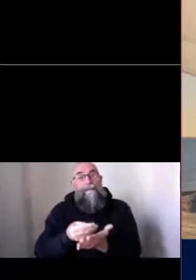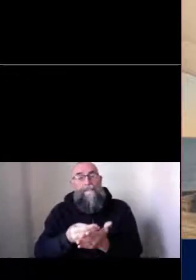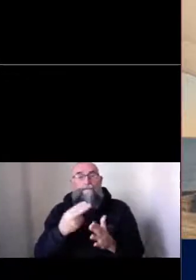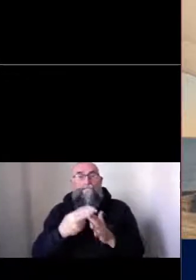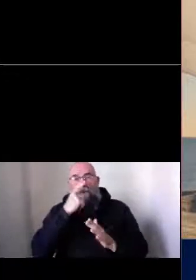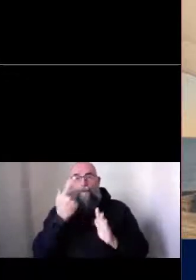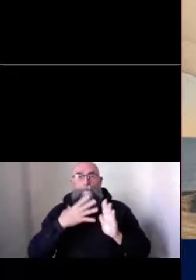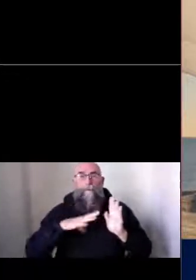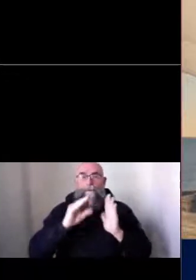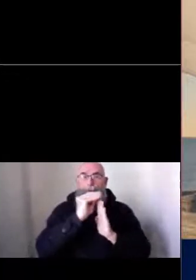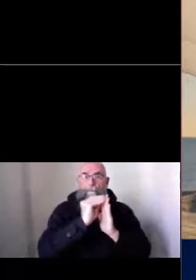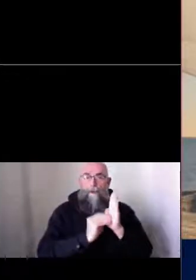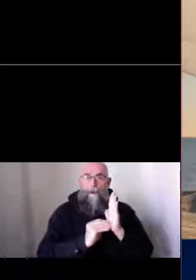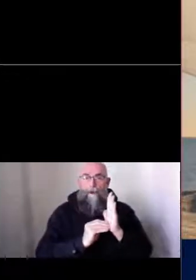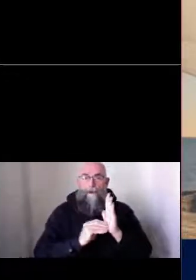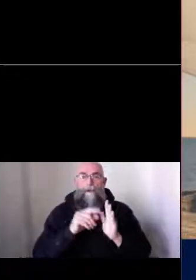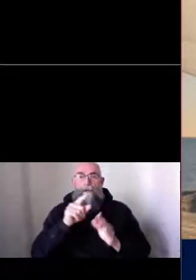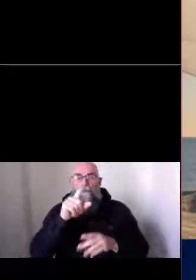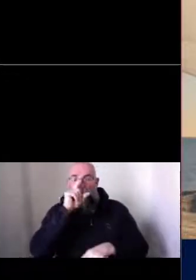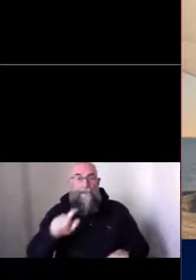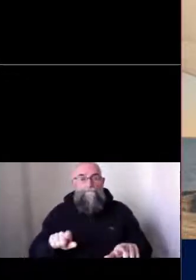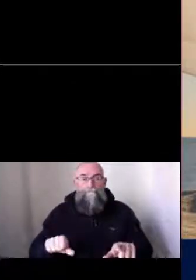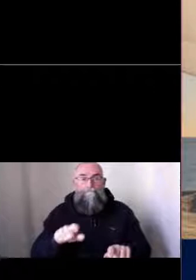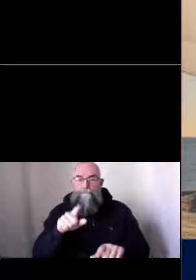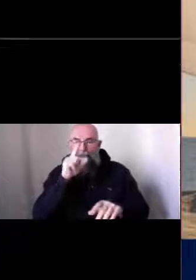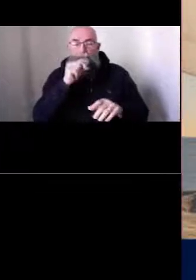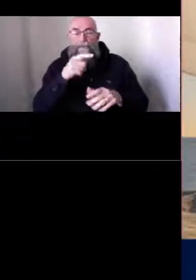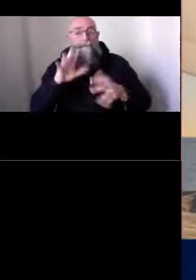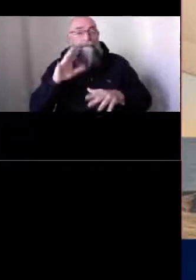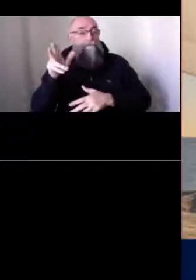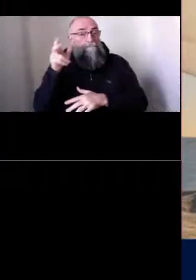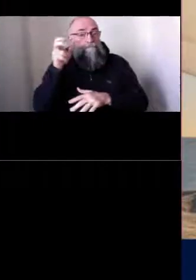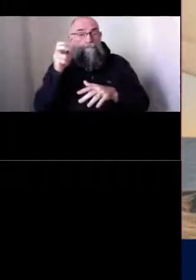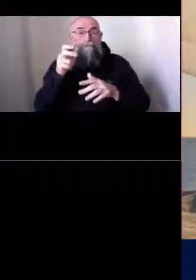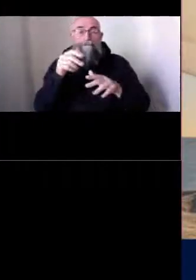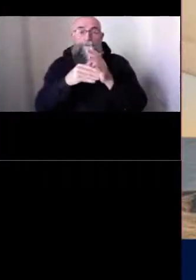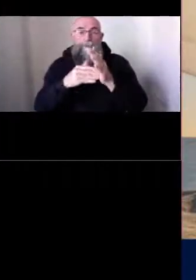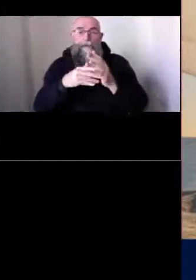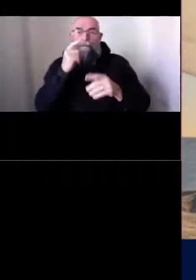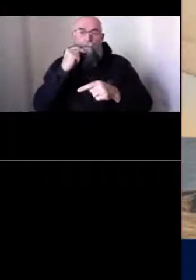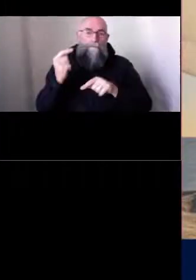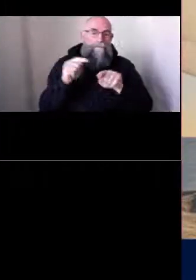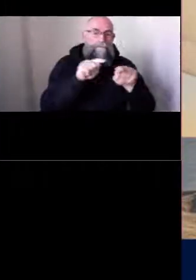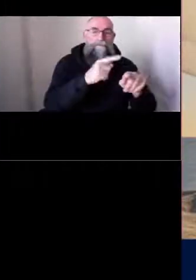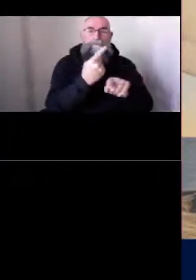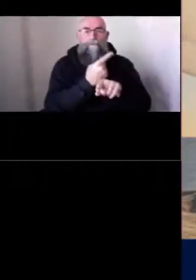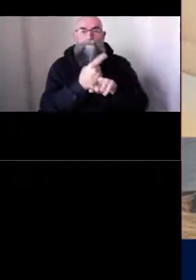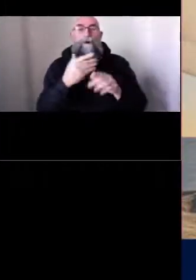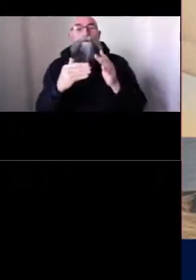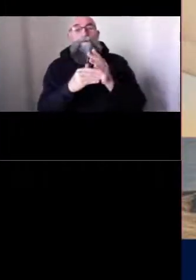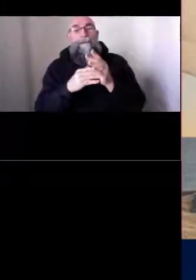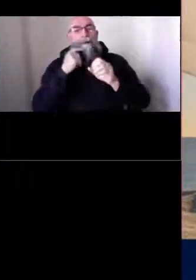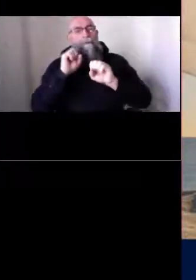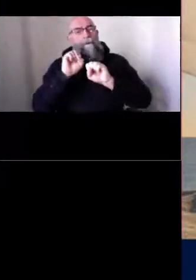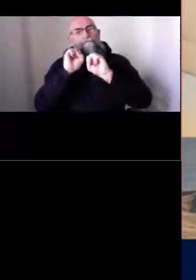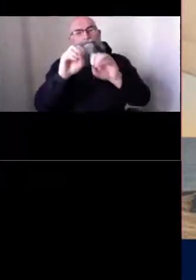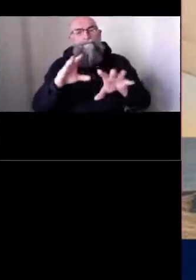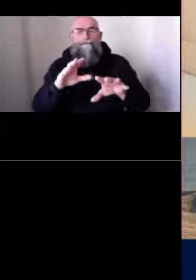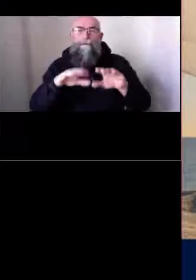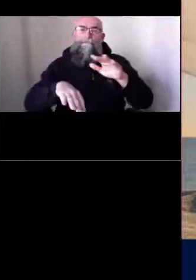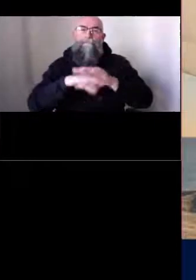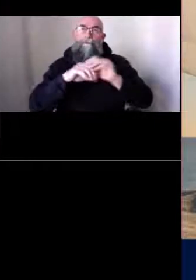back and refer to it, it's just there. So today I'll provide you a bit of an overview of the Arts and Cultural Funding Program